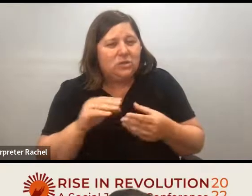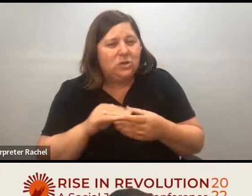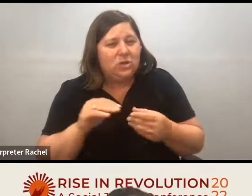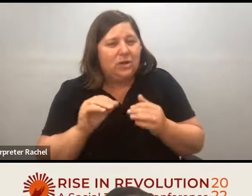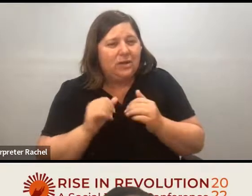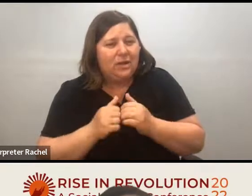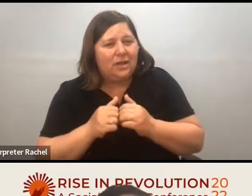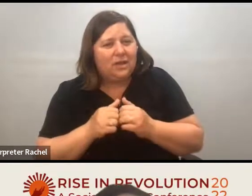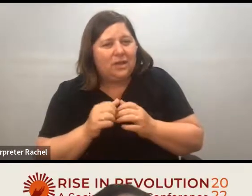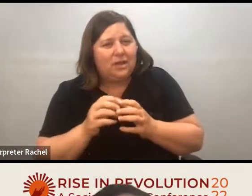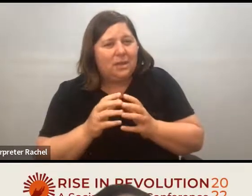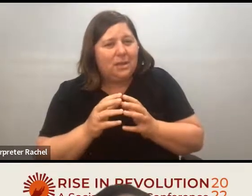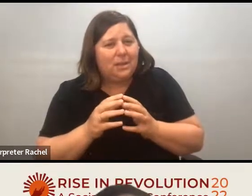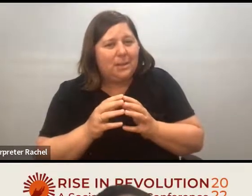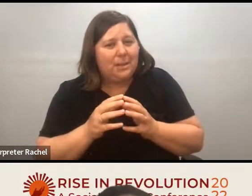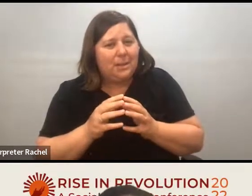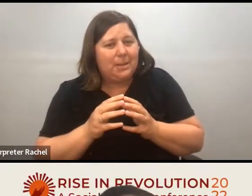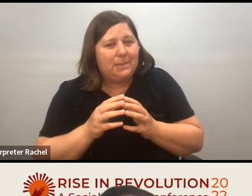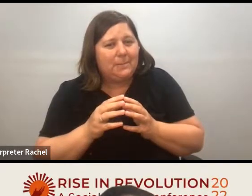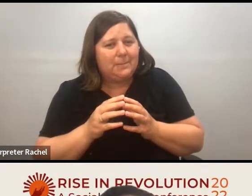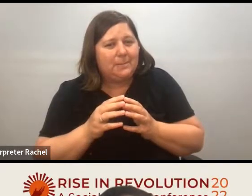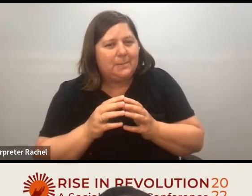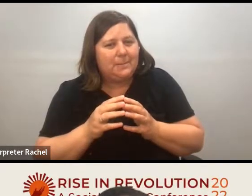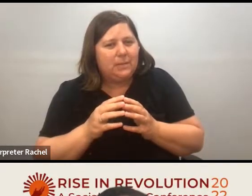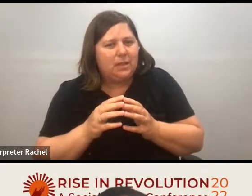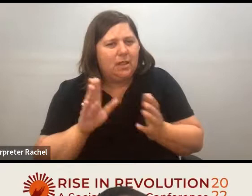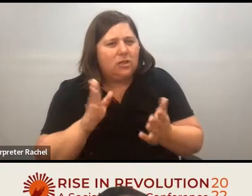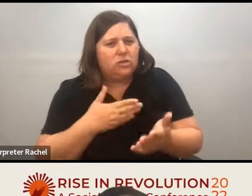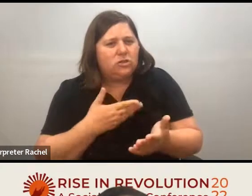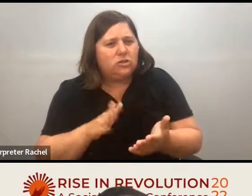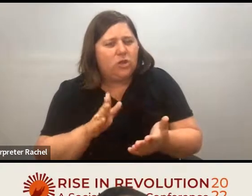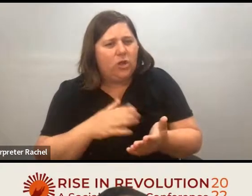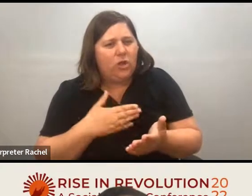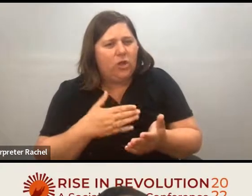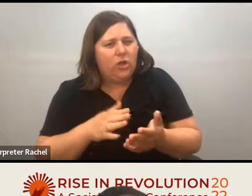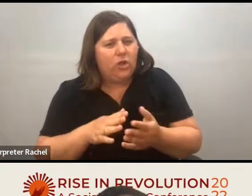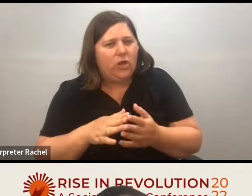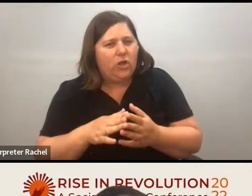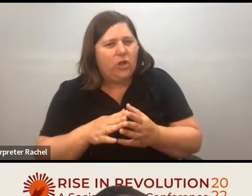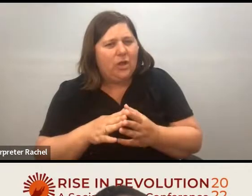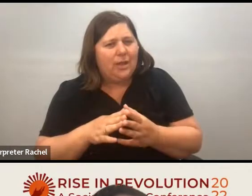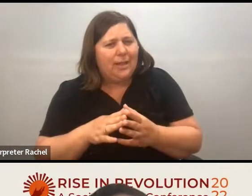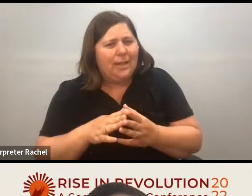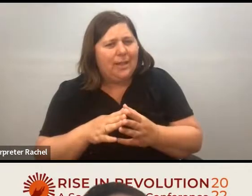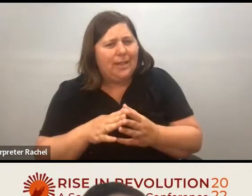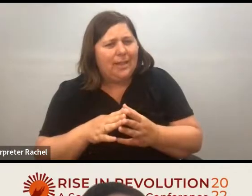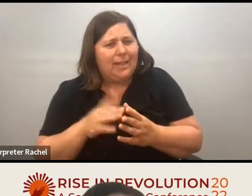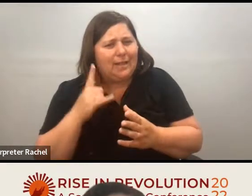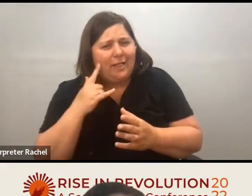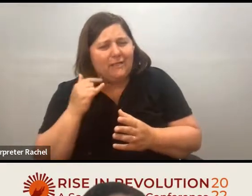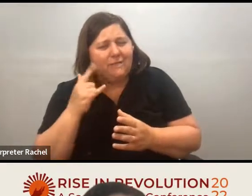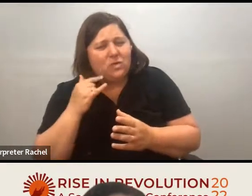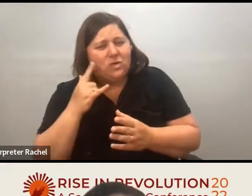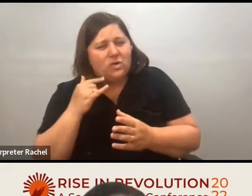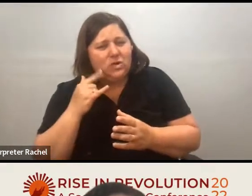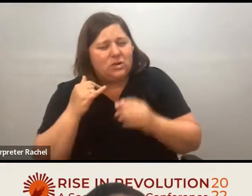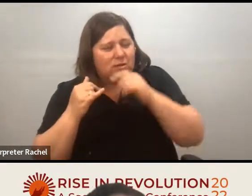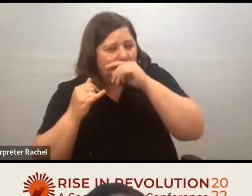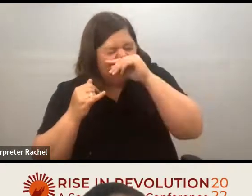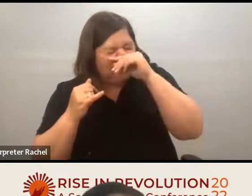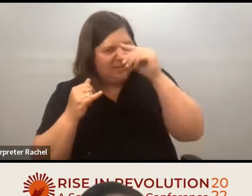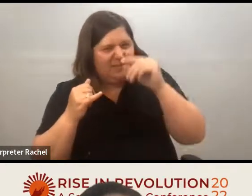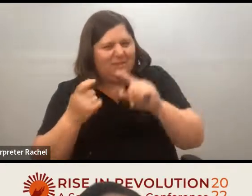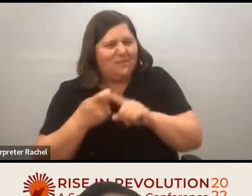trying successfully and sometimes not so. Gain land back in California from the Alcatraz